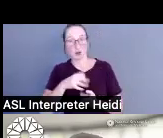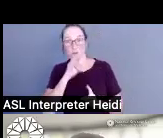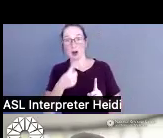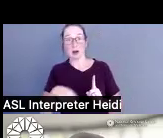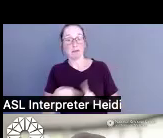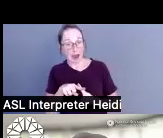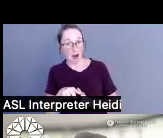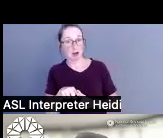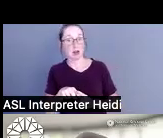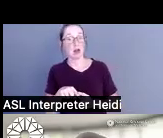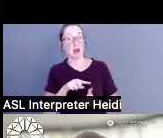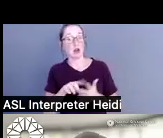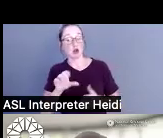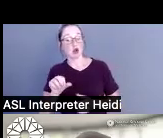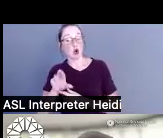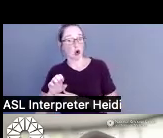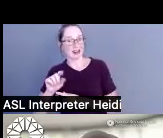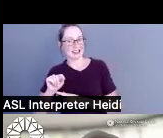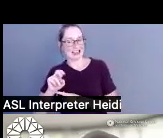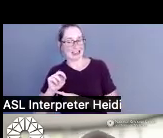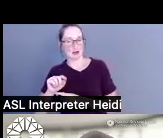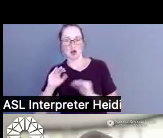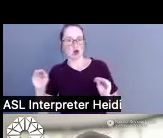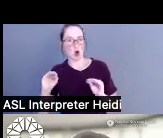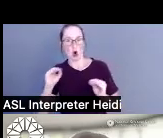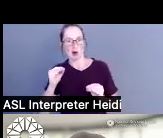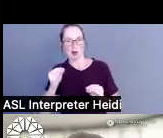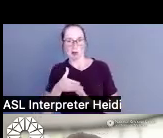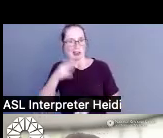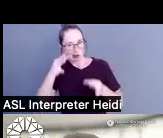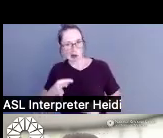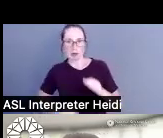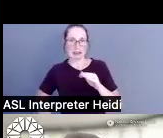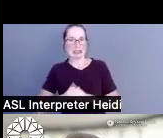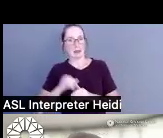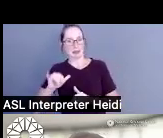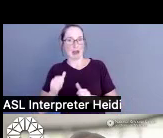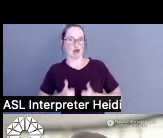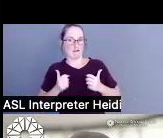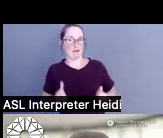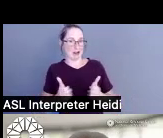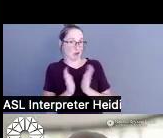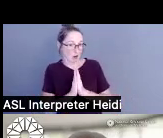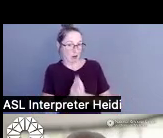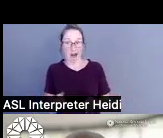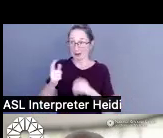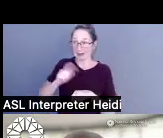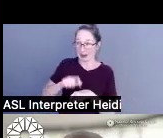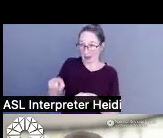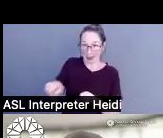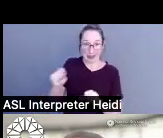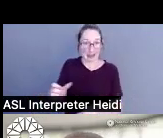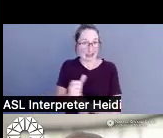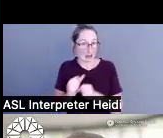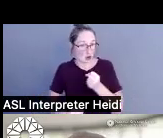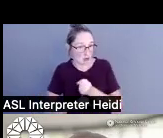core tenets, there usually is no predetermined cap on the amount that a survivor can request, the number of times that they can receive